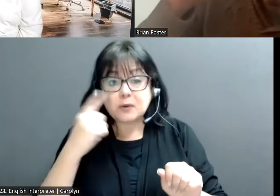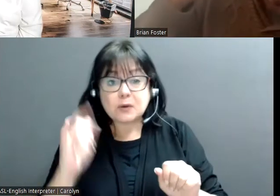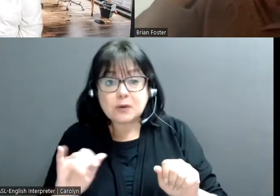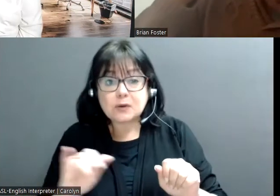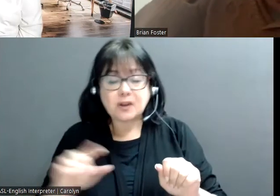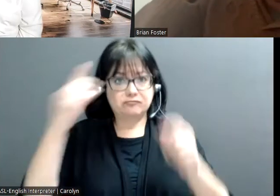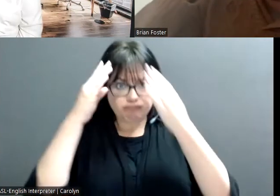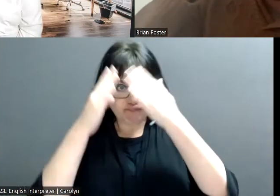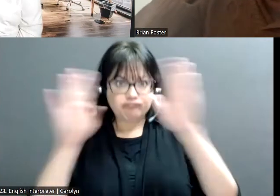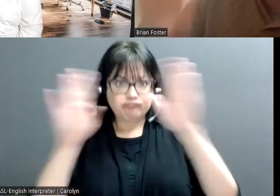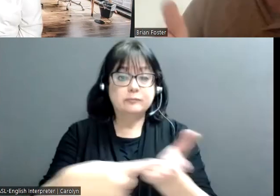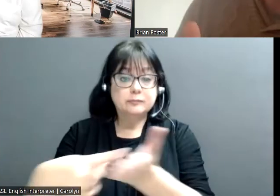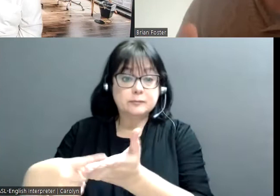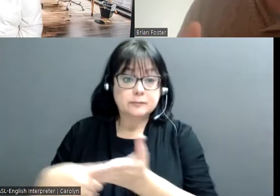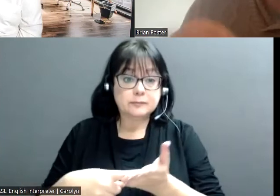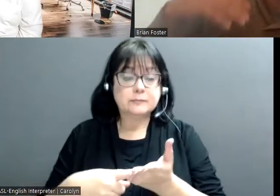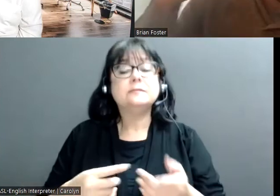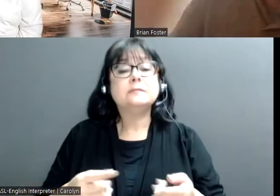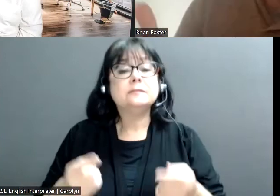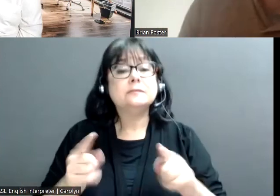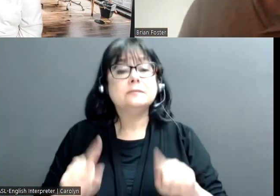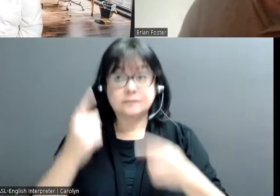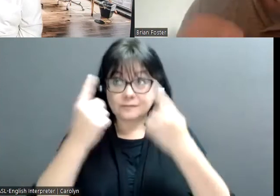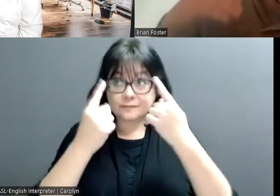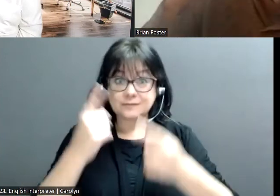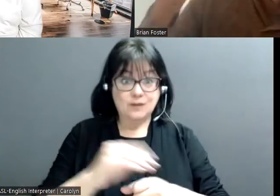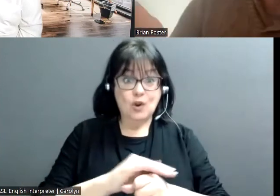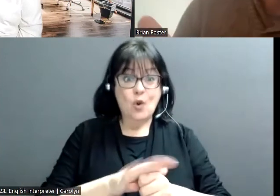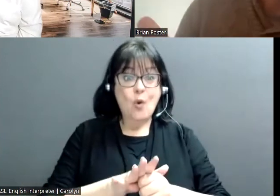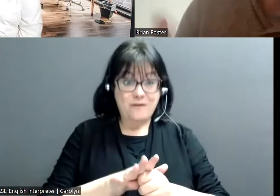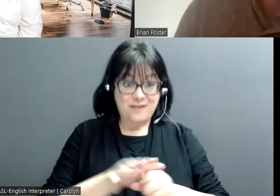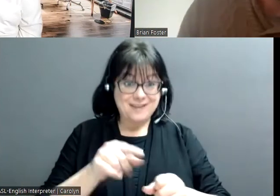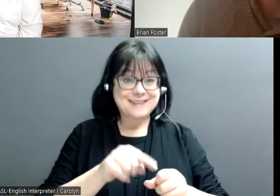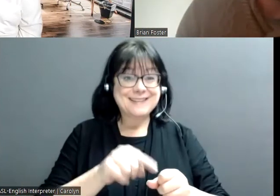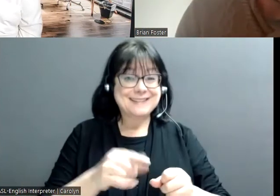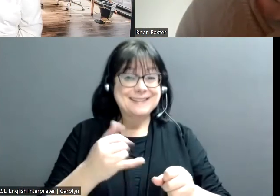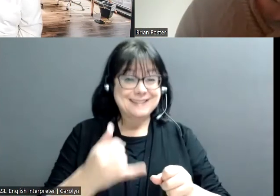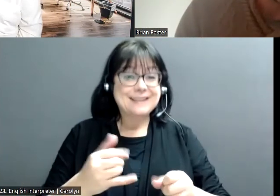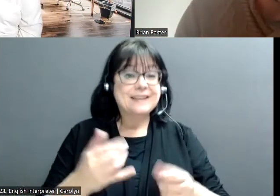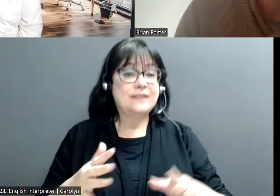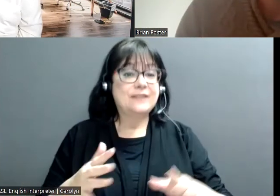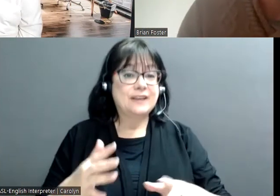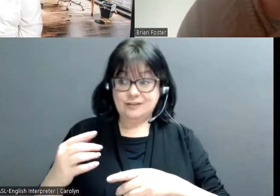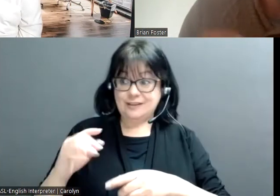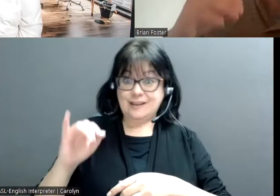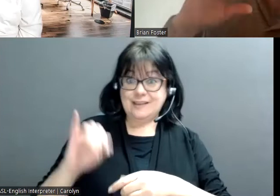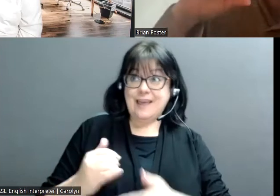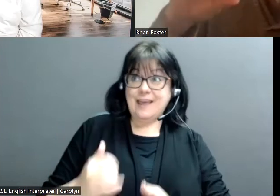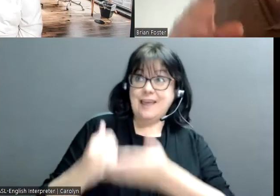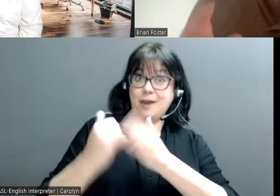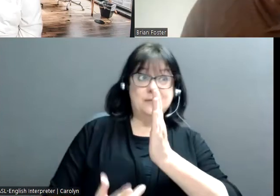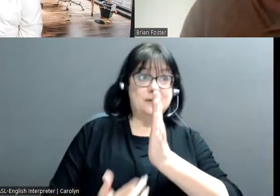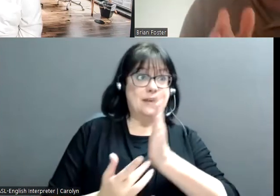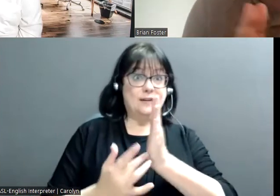the pandemic did was basically leapfrogged us 7 to 10 years in terms of tech adoption. So a lot of